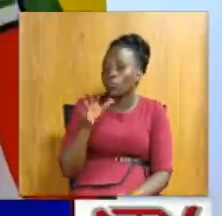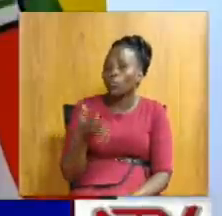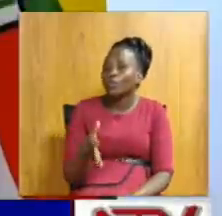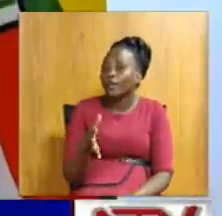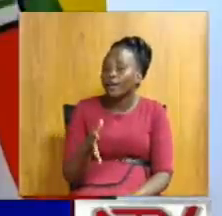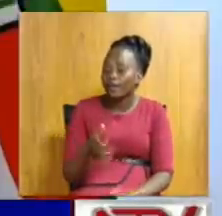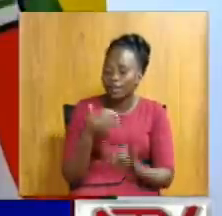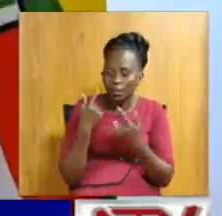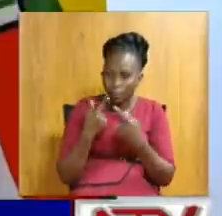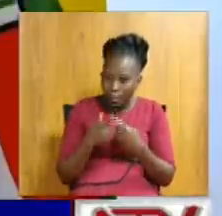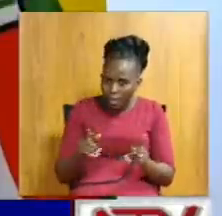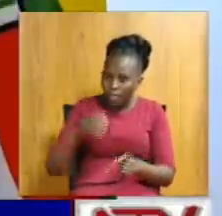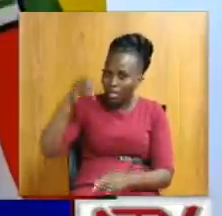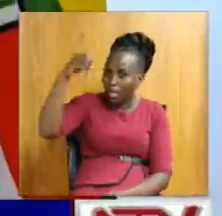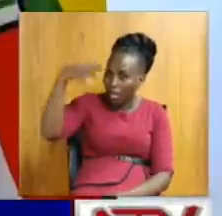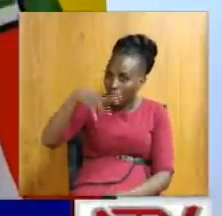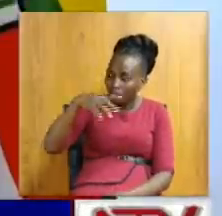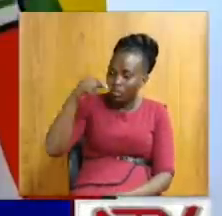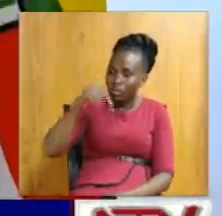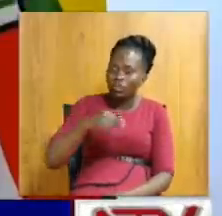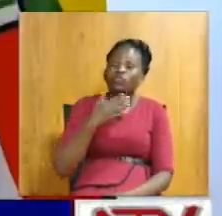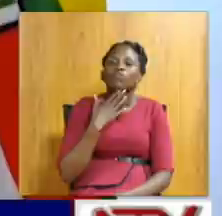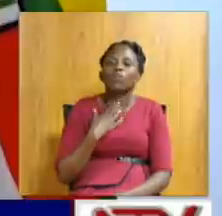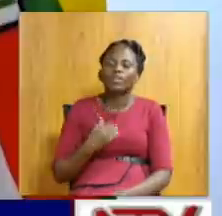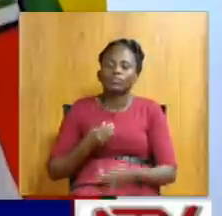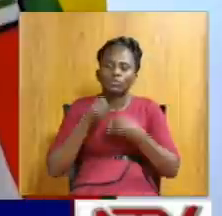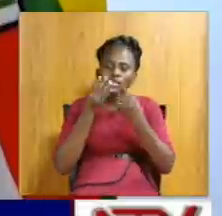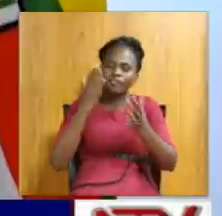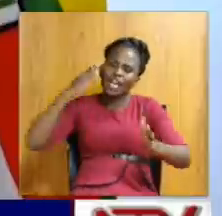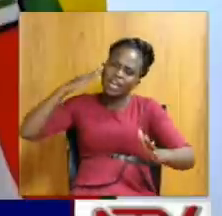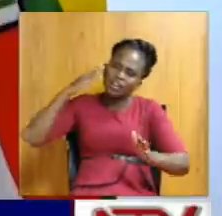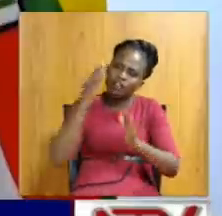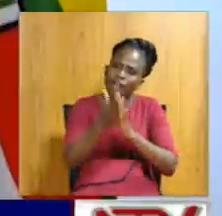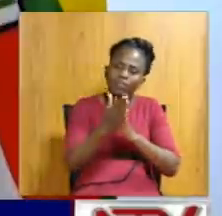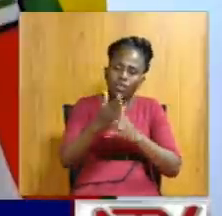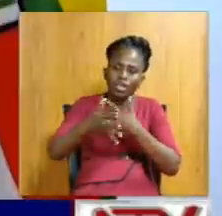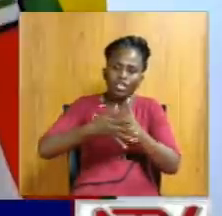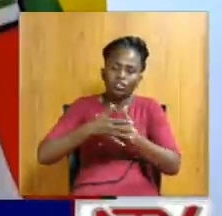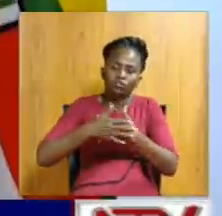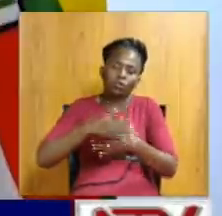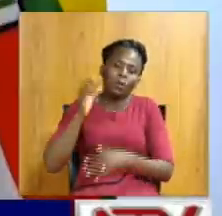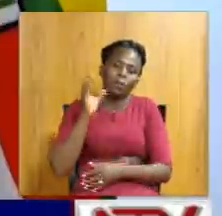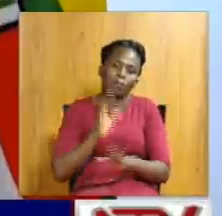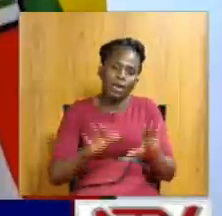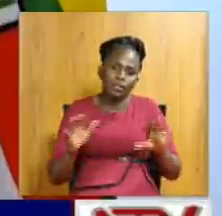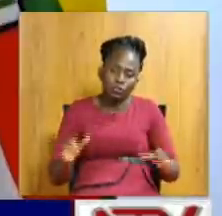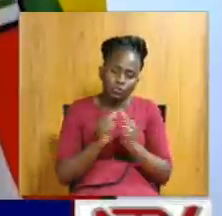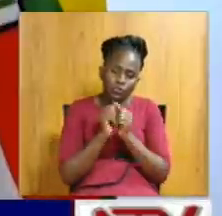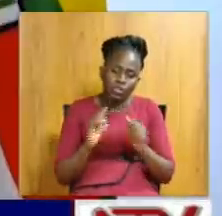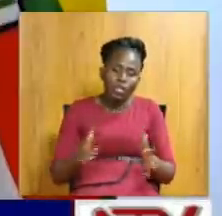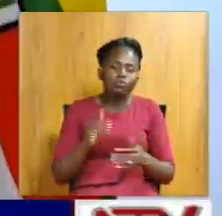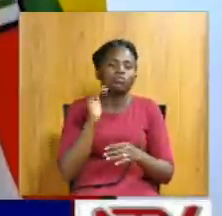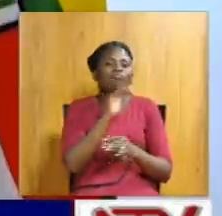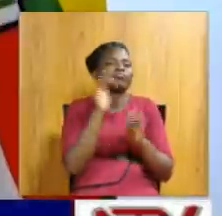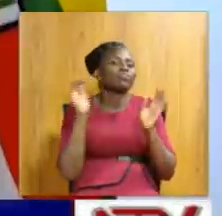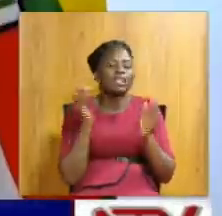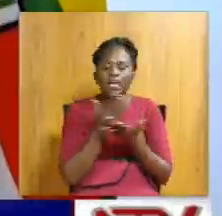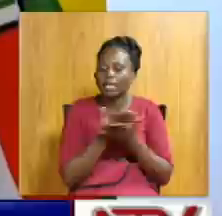electricity, we are transmitting electricity directly to the industrial parks without going through any